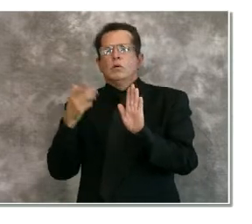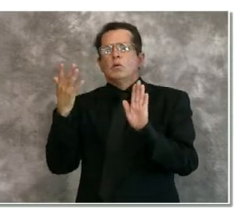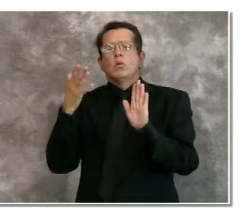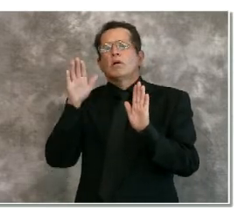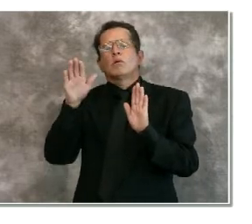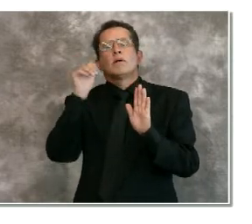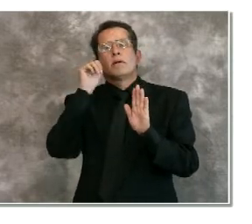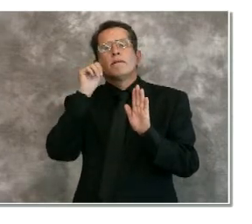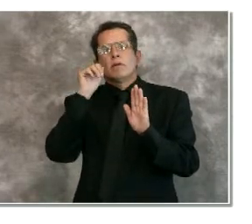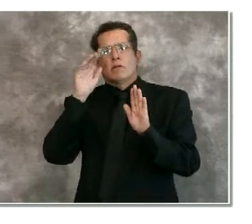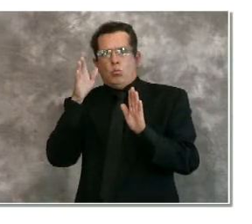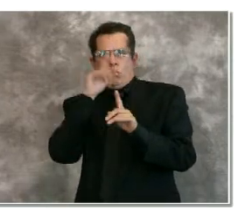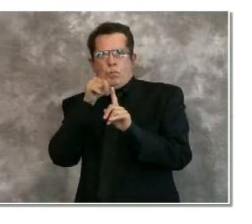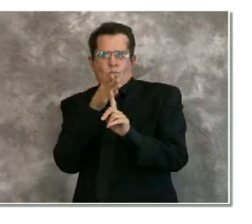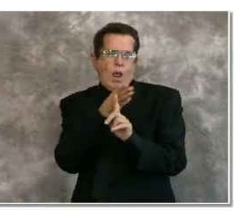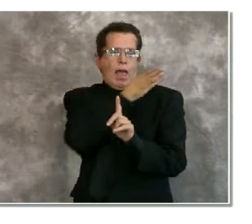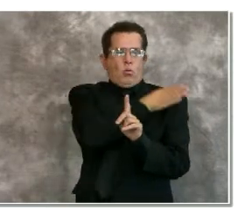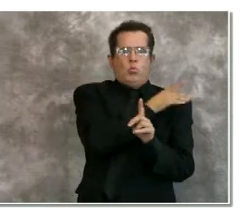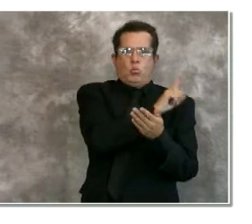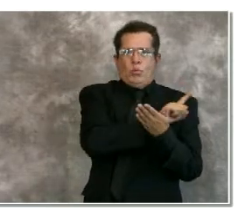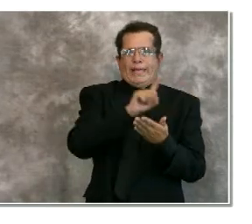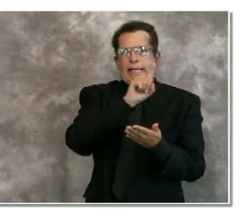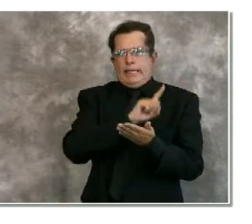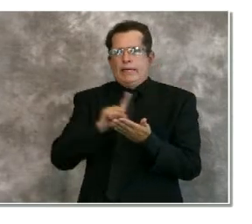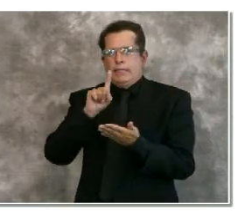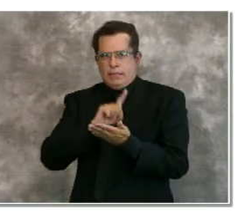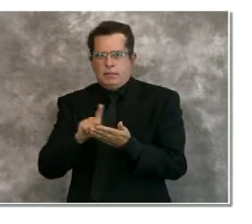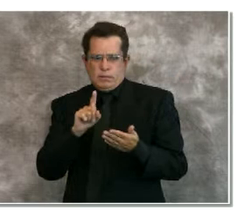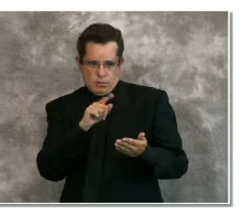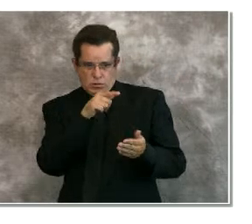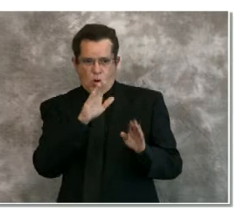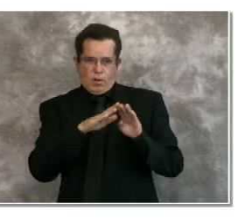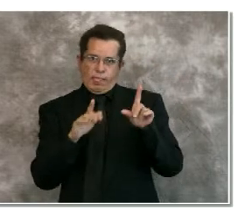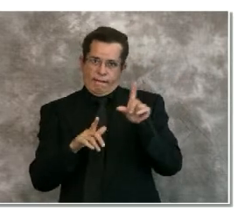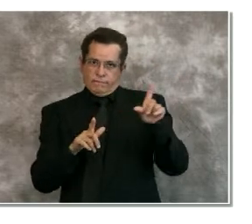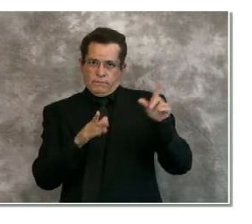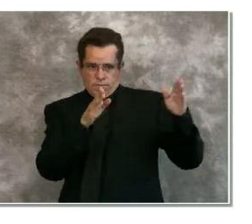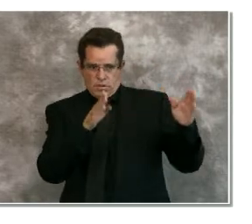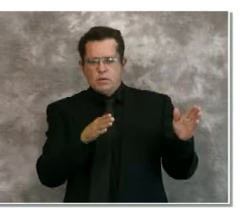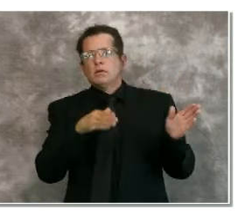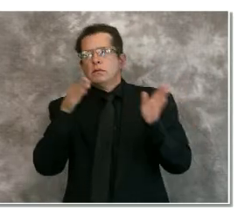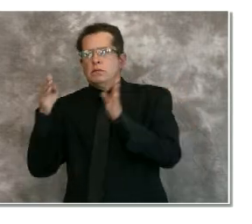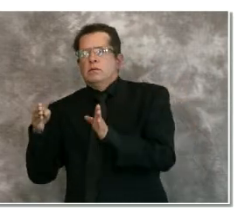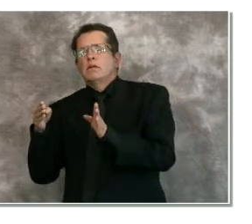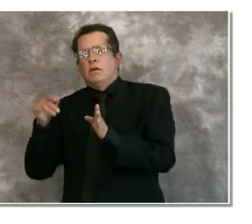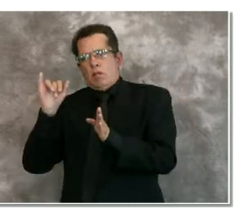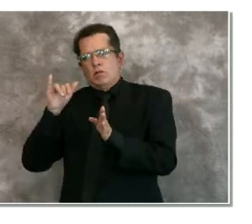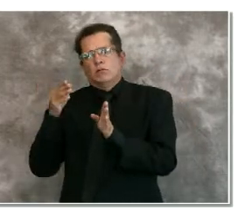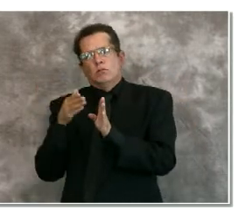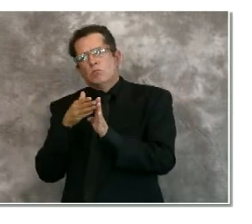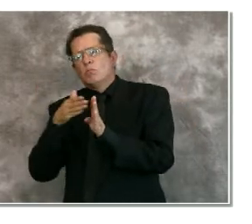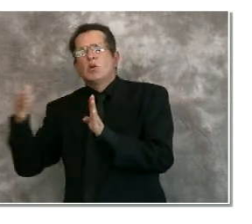has been in the prior weeks, located on the left, and then for the most recent 14 days or more,